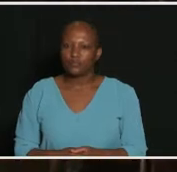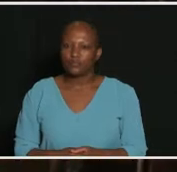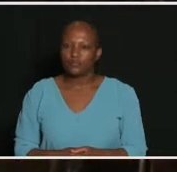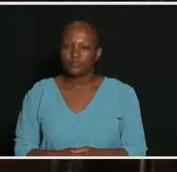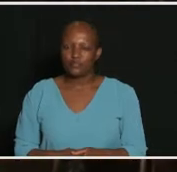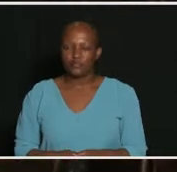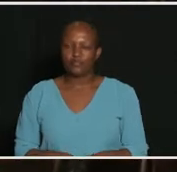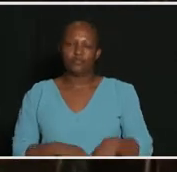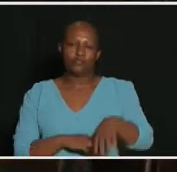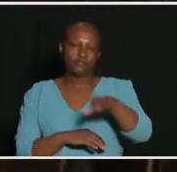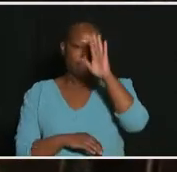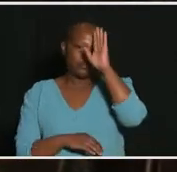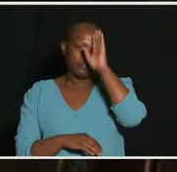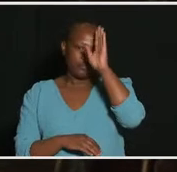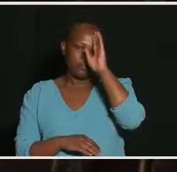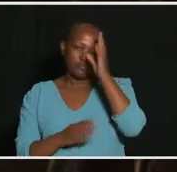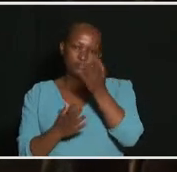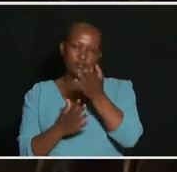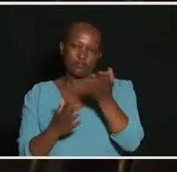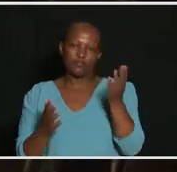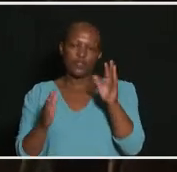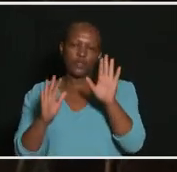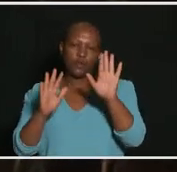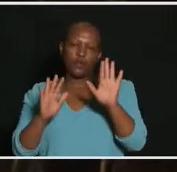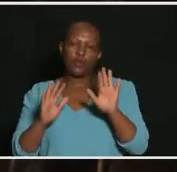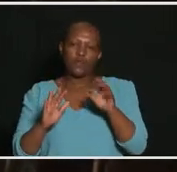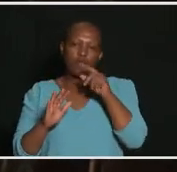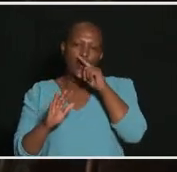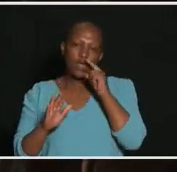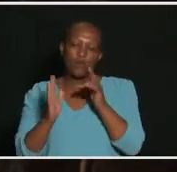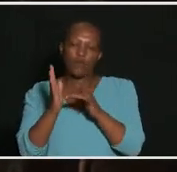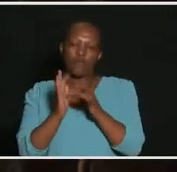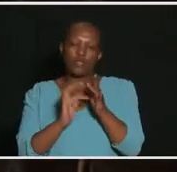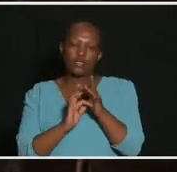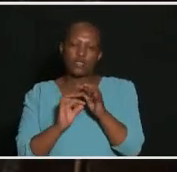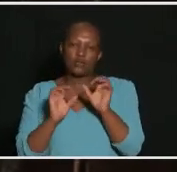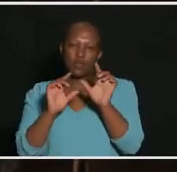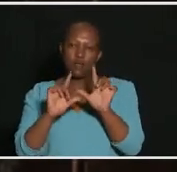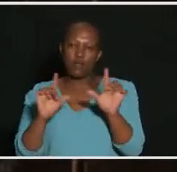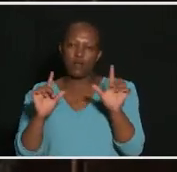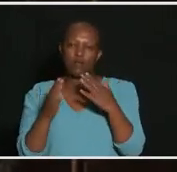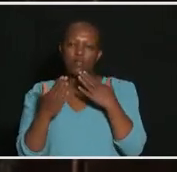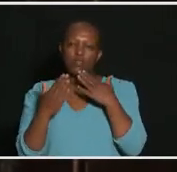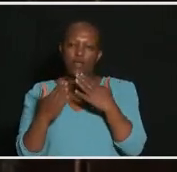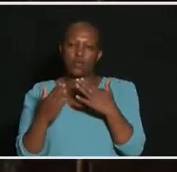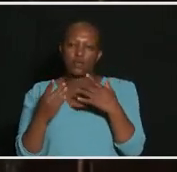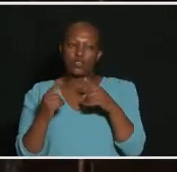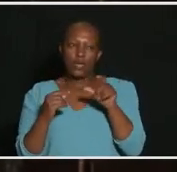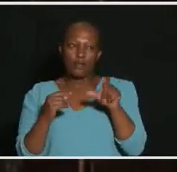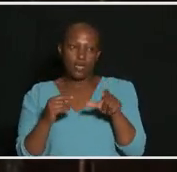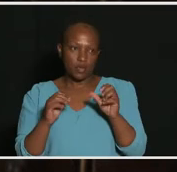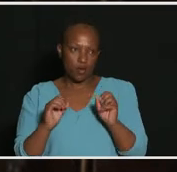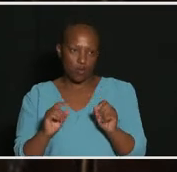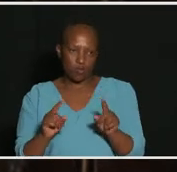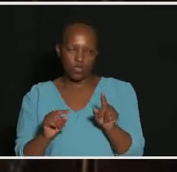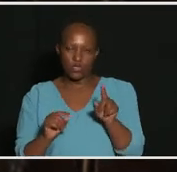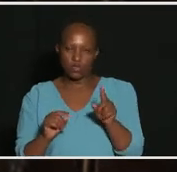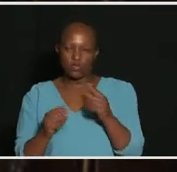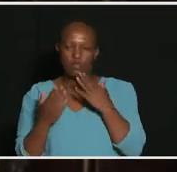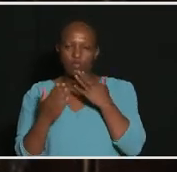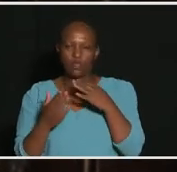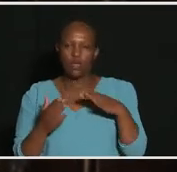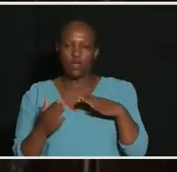I greet you all in The Wonderful Name of Jesus Christ Our Lord thank you chairperson for this opportunity and I'd like to thank my